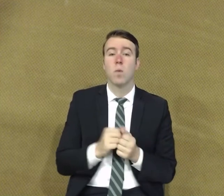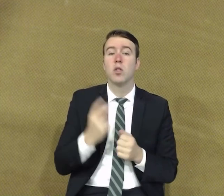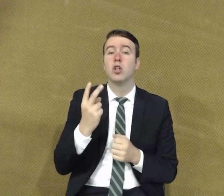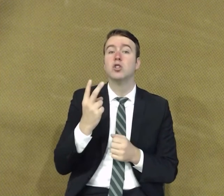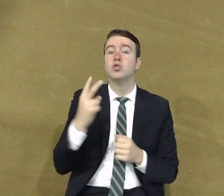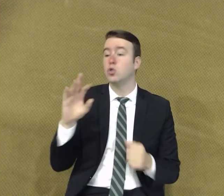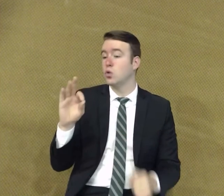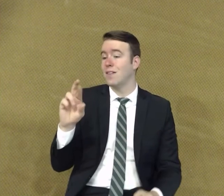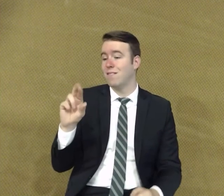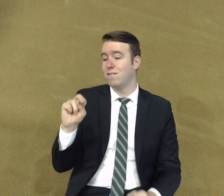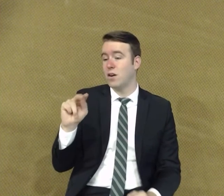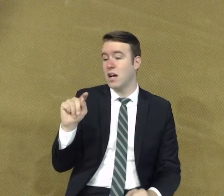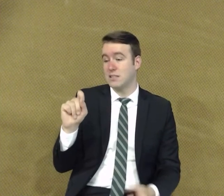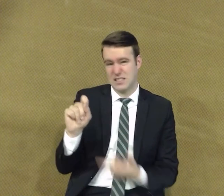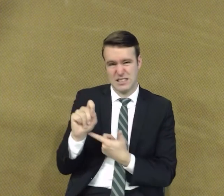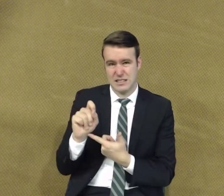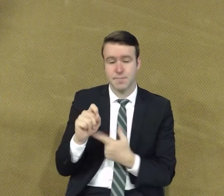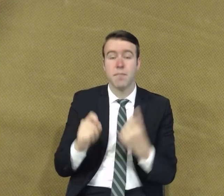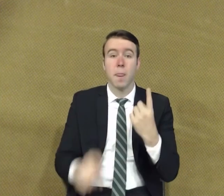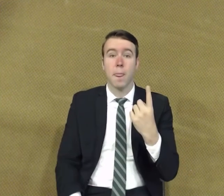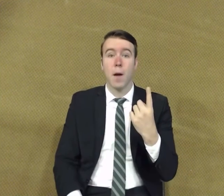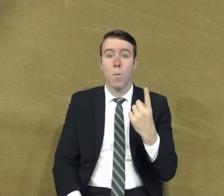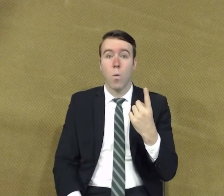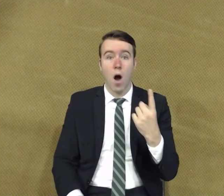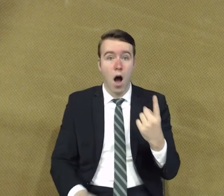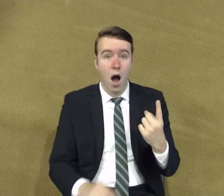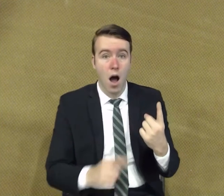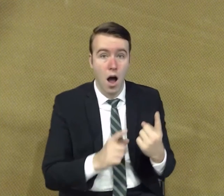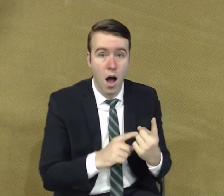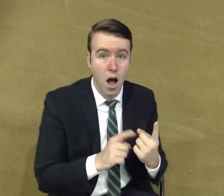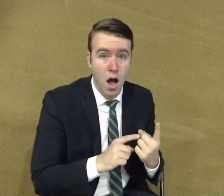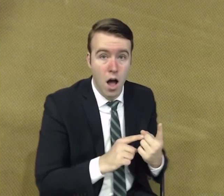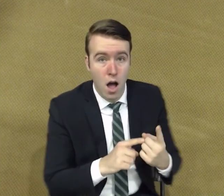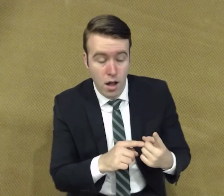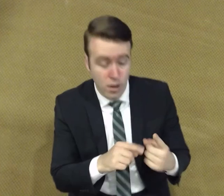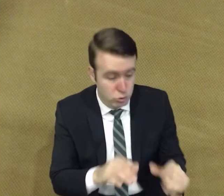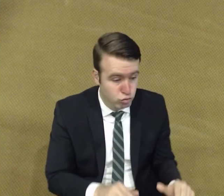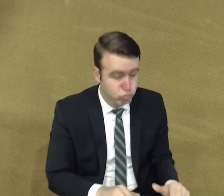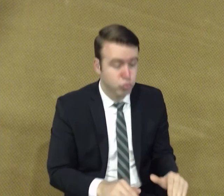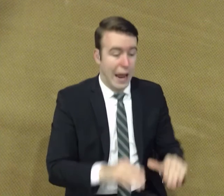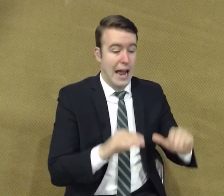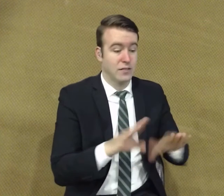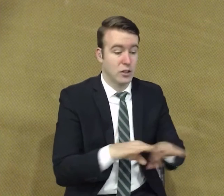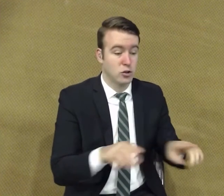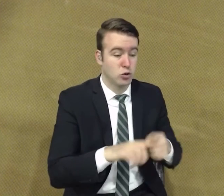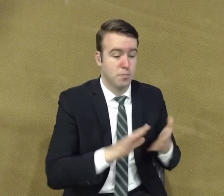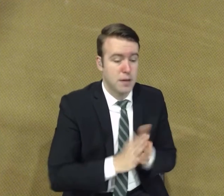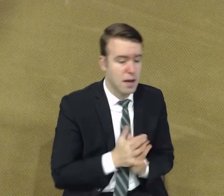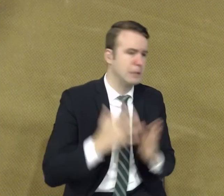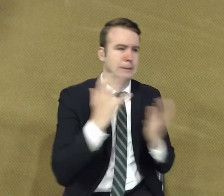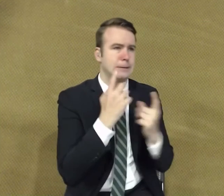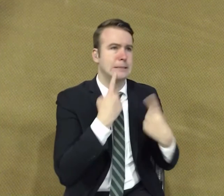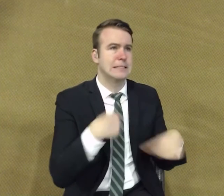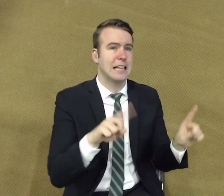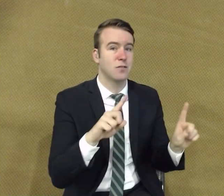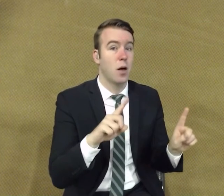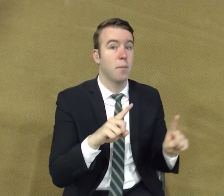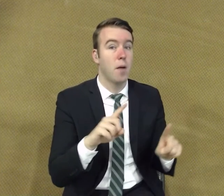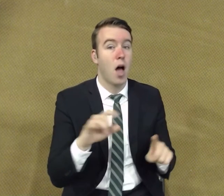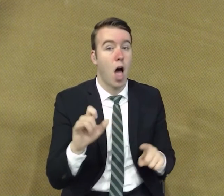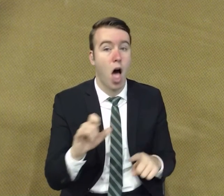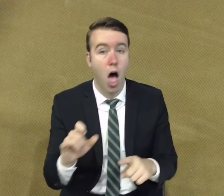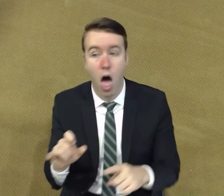two fronts. One of them is in raising your children to be champions. And the other one